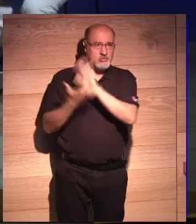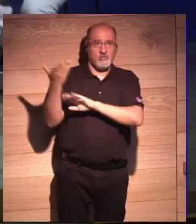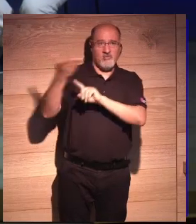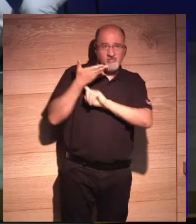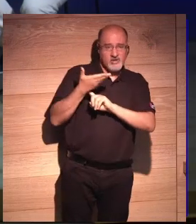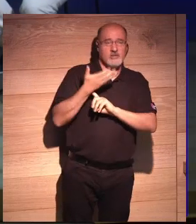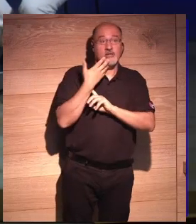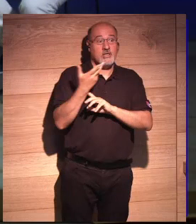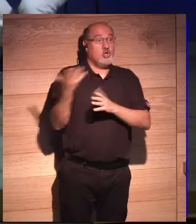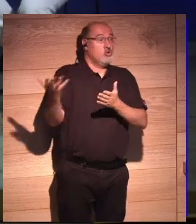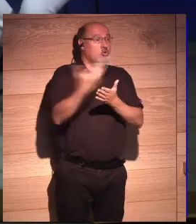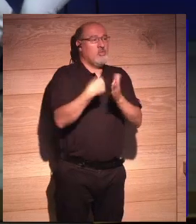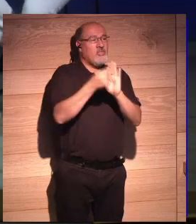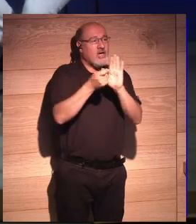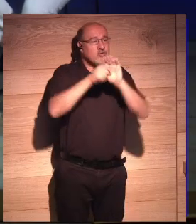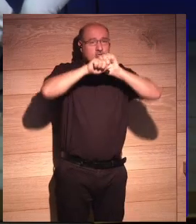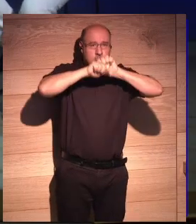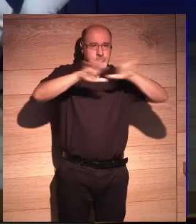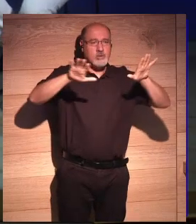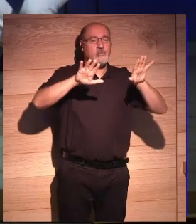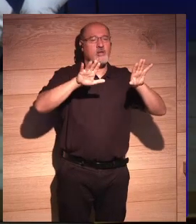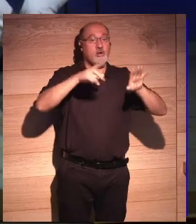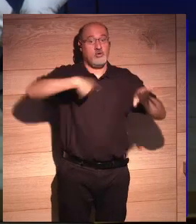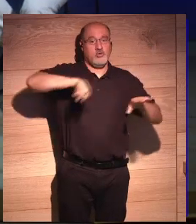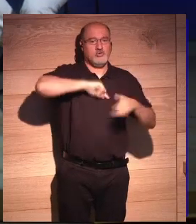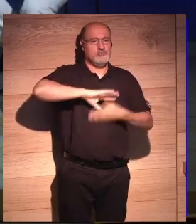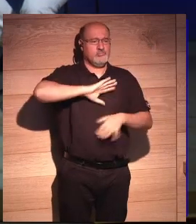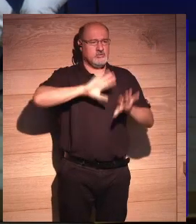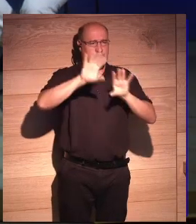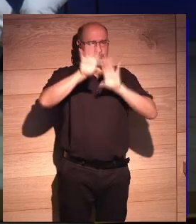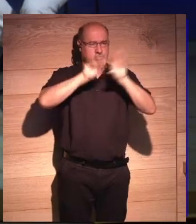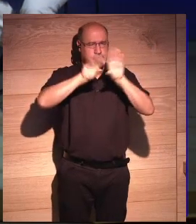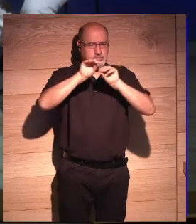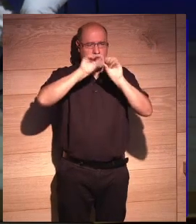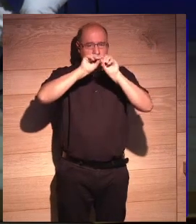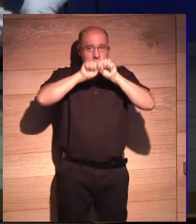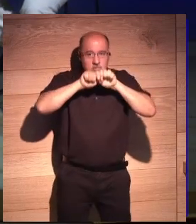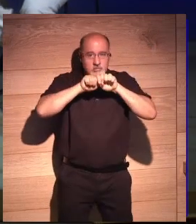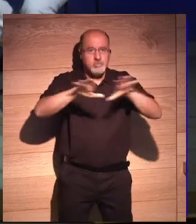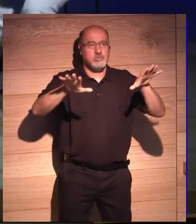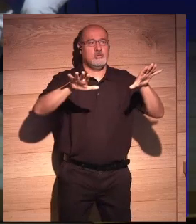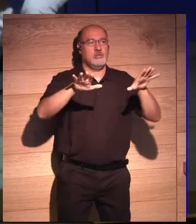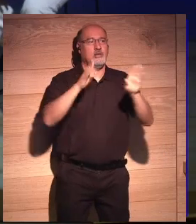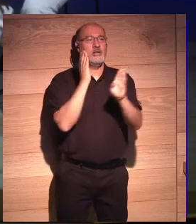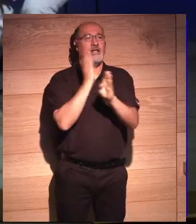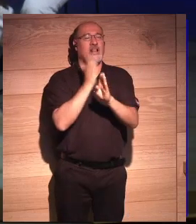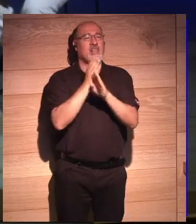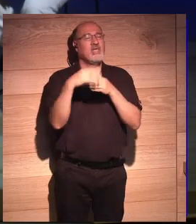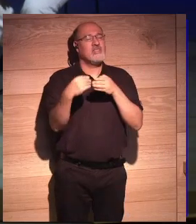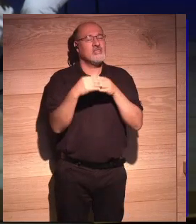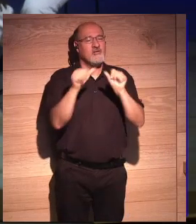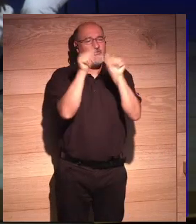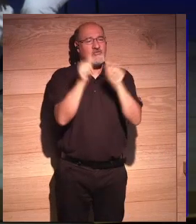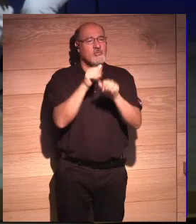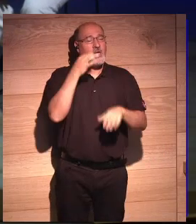you an offer if you come in at that point in time. And that volume of data that we will have to process and to give back to the customer